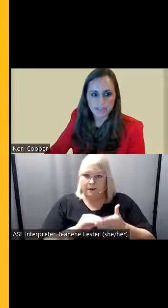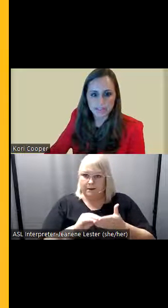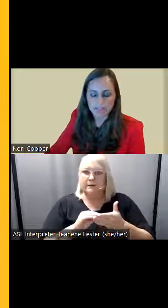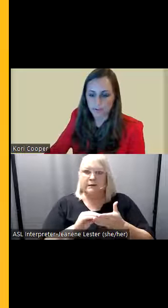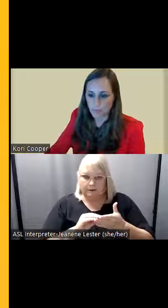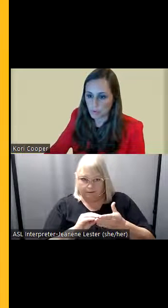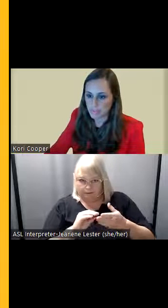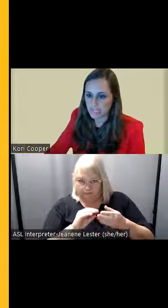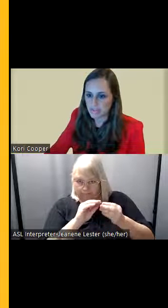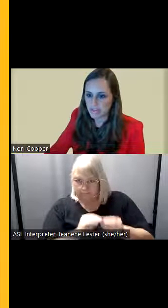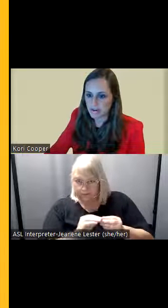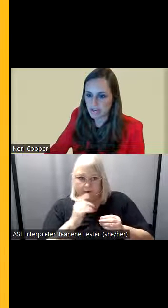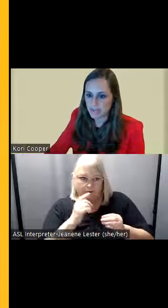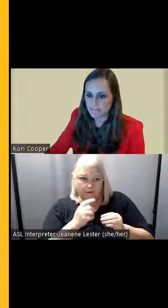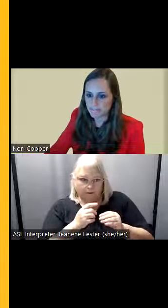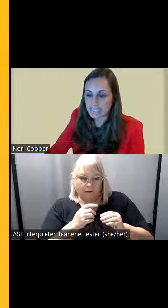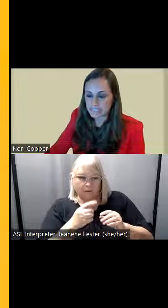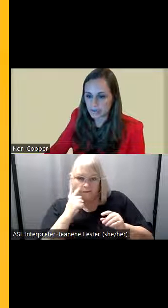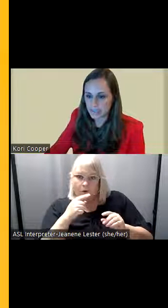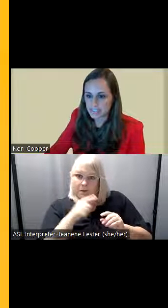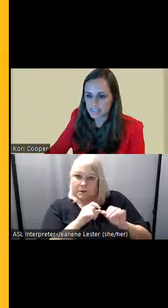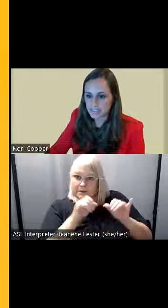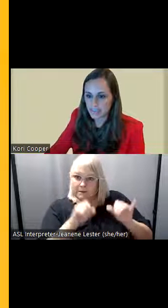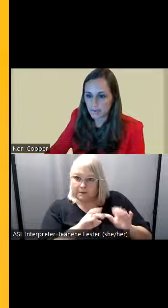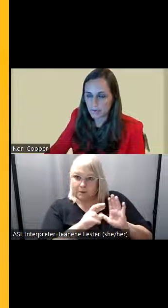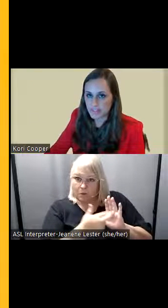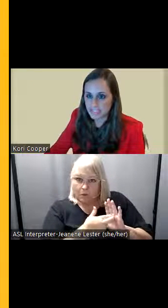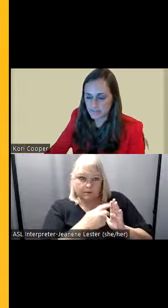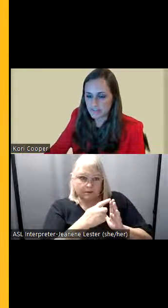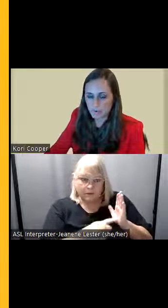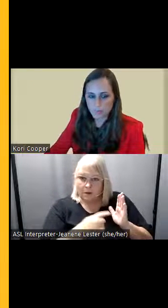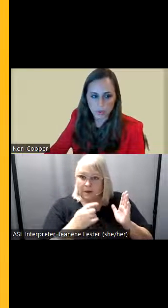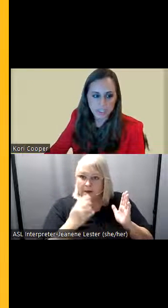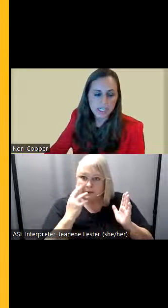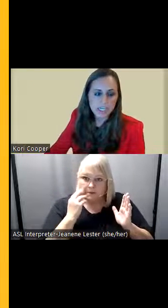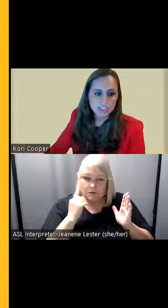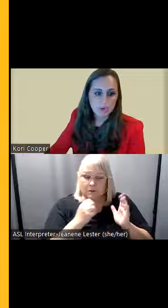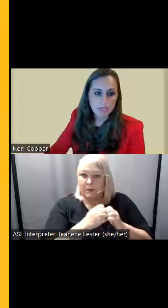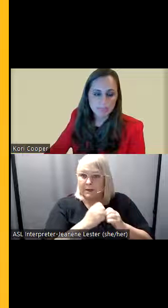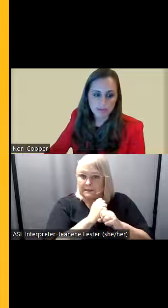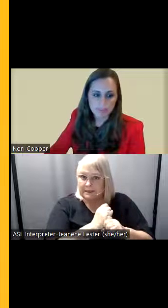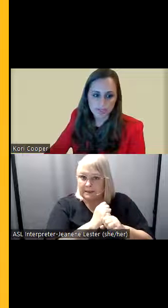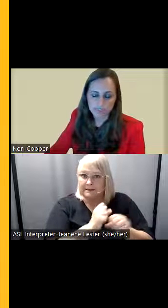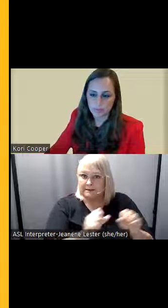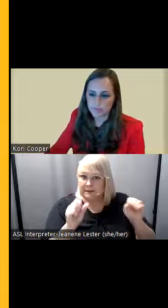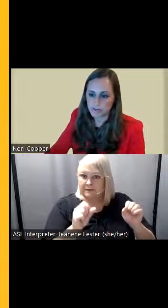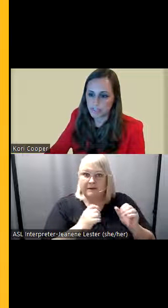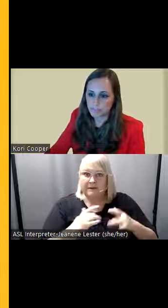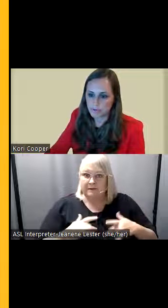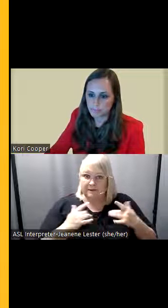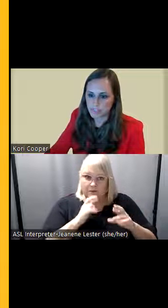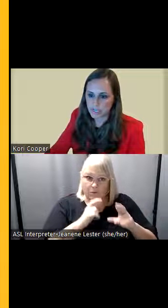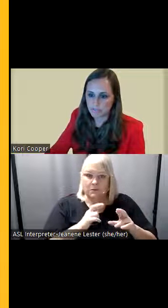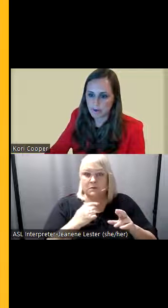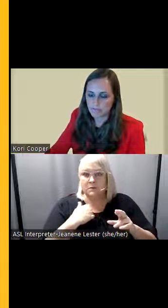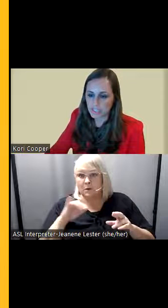to the specific roles and their experience with safety event reporting. So inputter metrics, and when we refer to